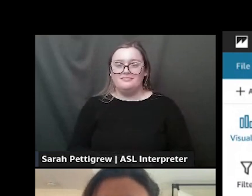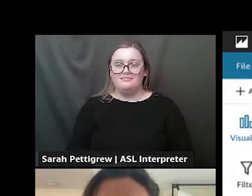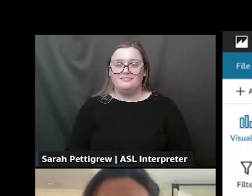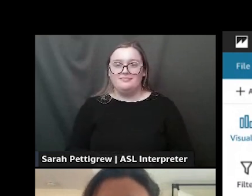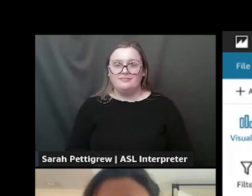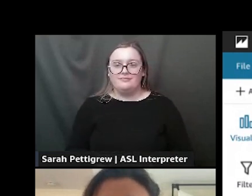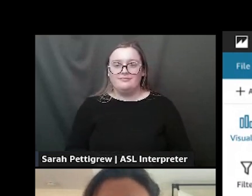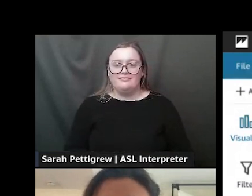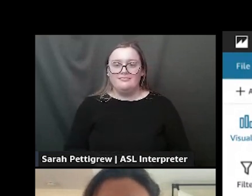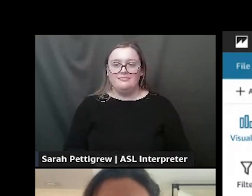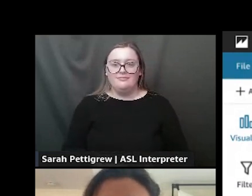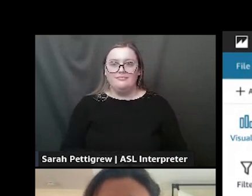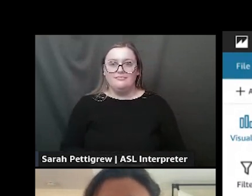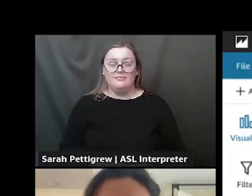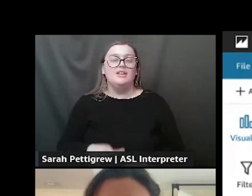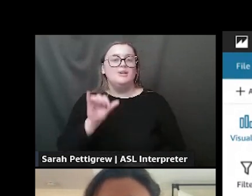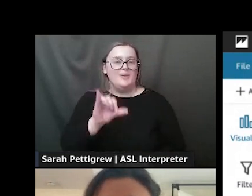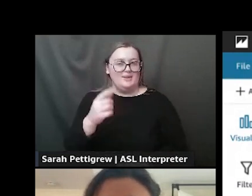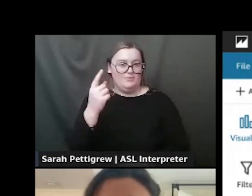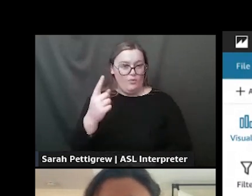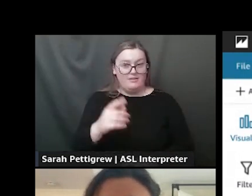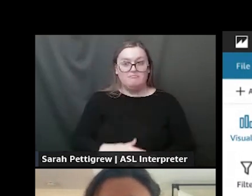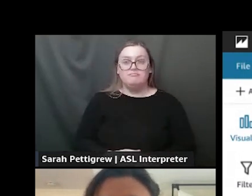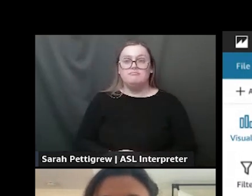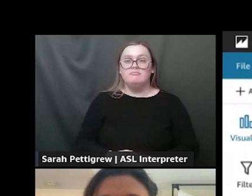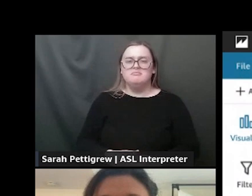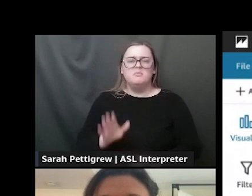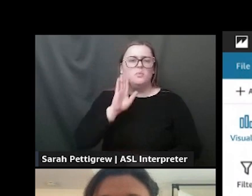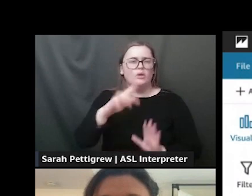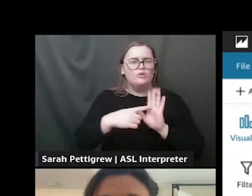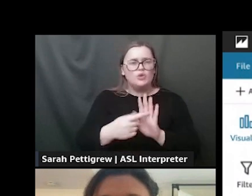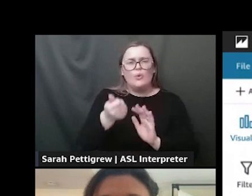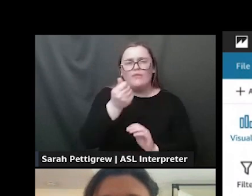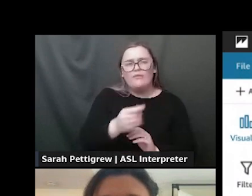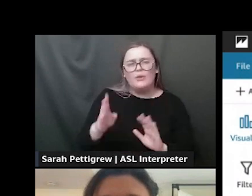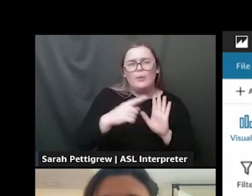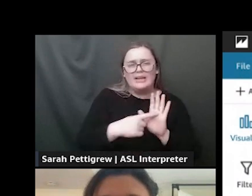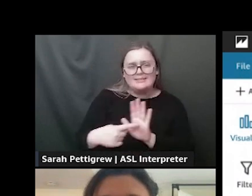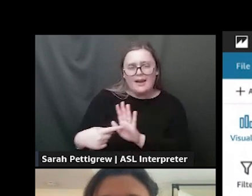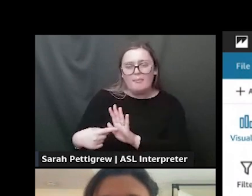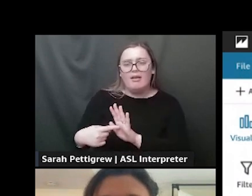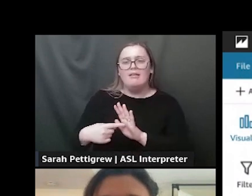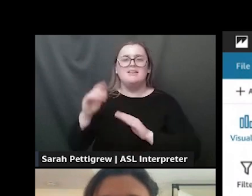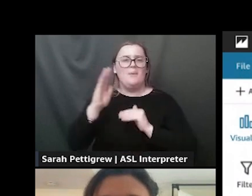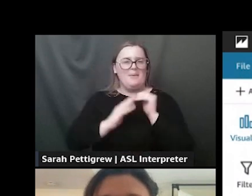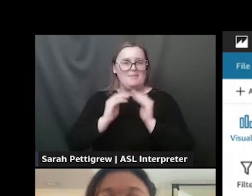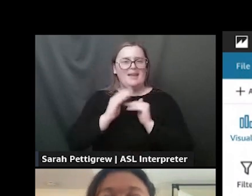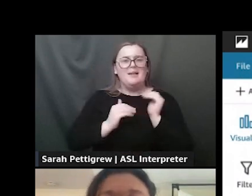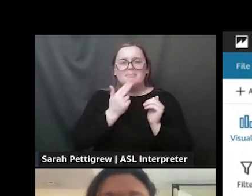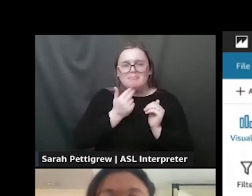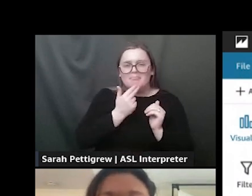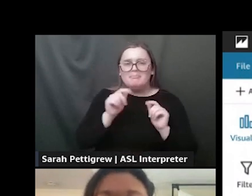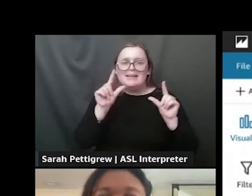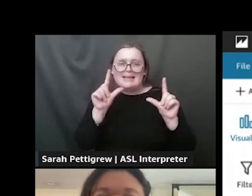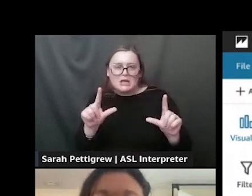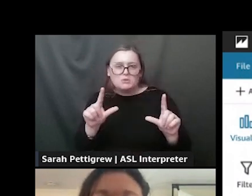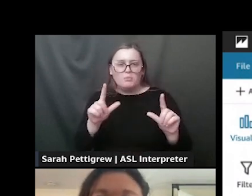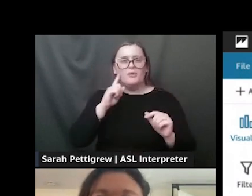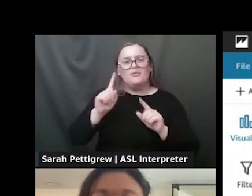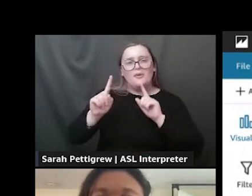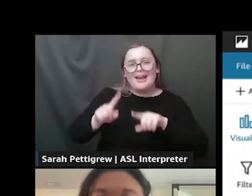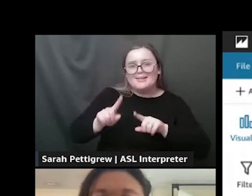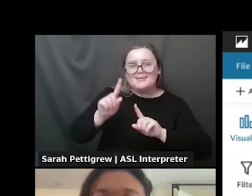So this is one. I'm going to show you a few examples here. We're going to build a little dashboard that's going to answer some